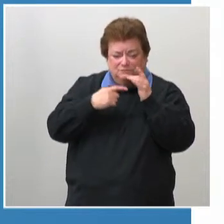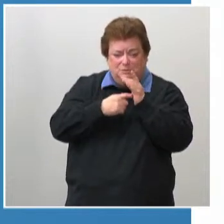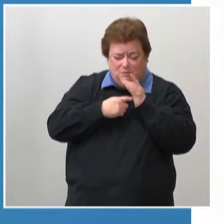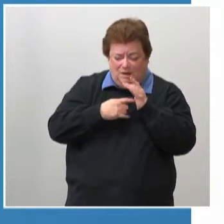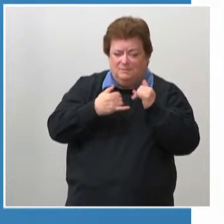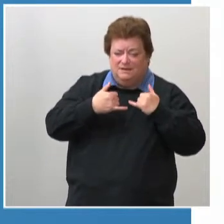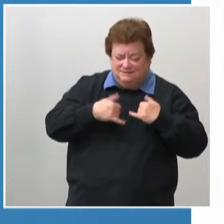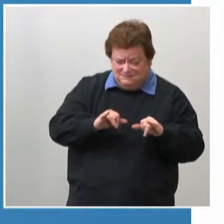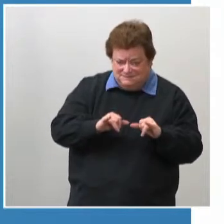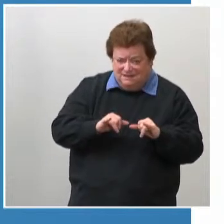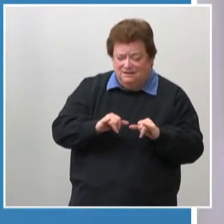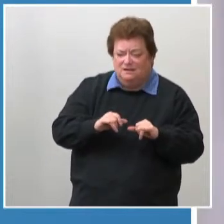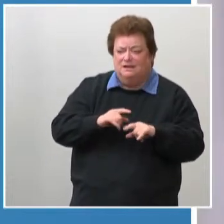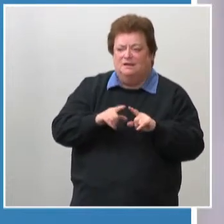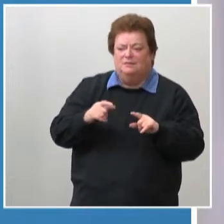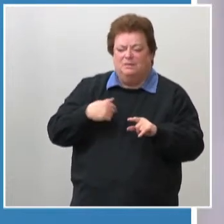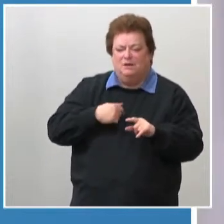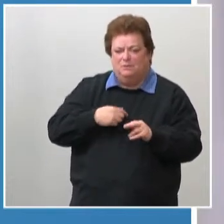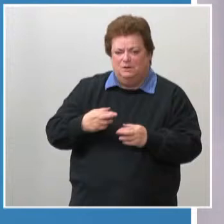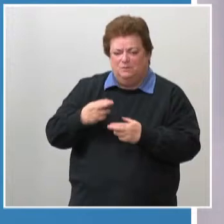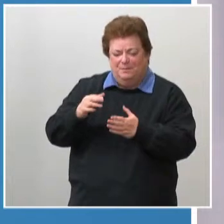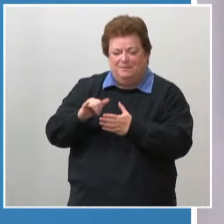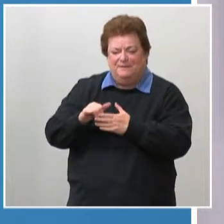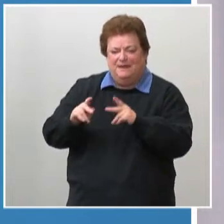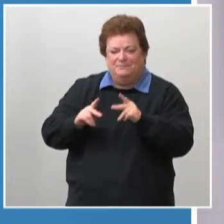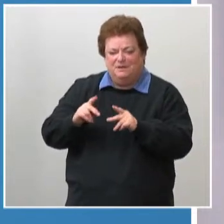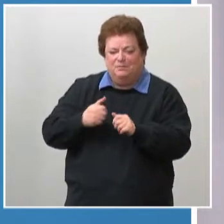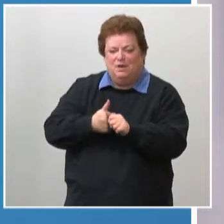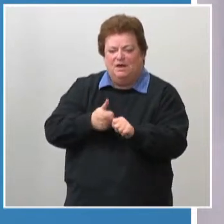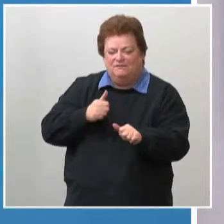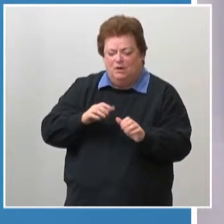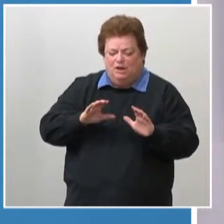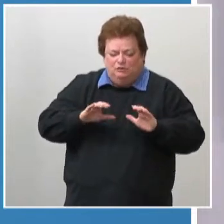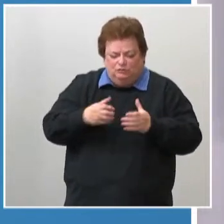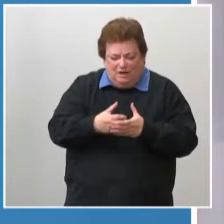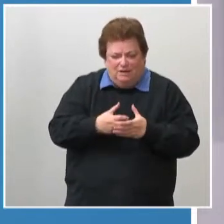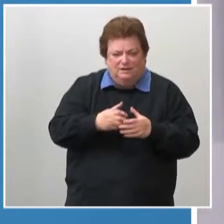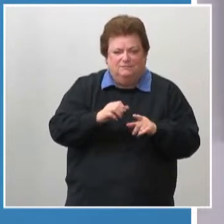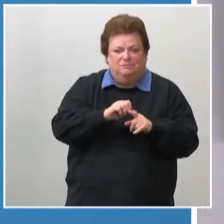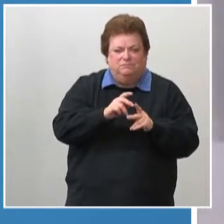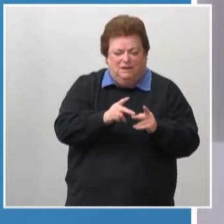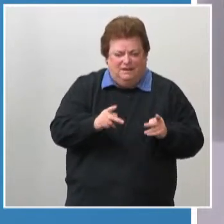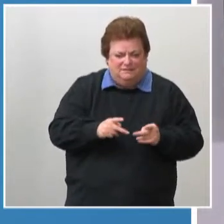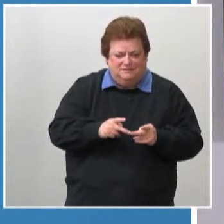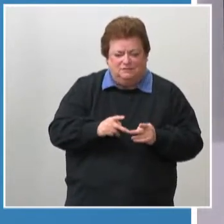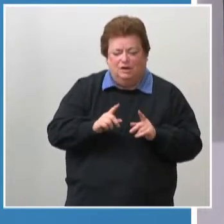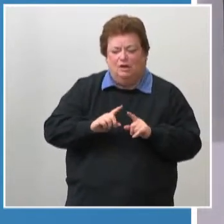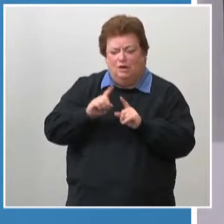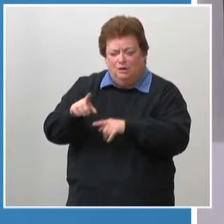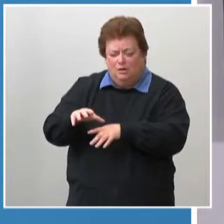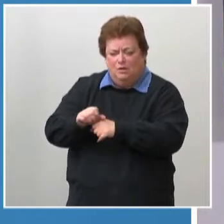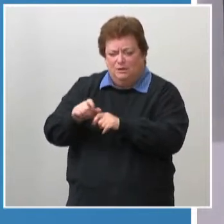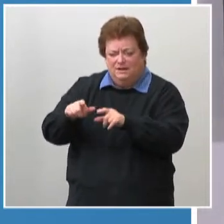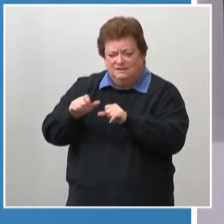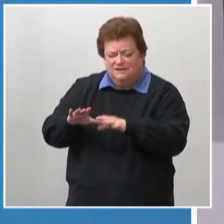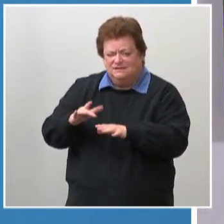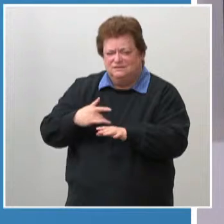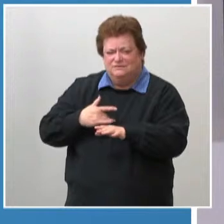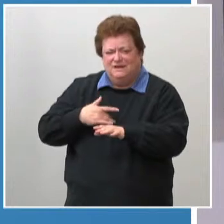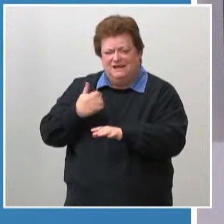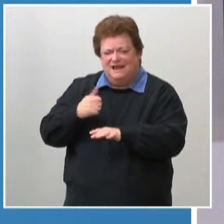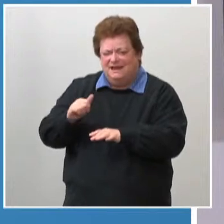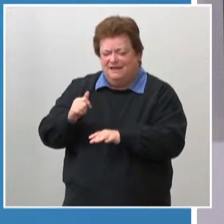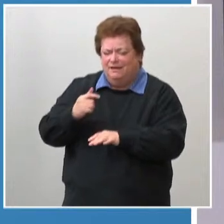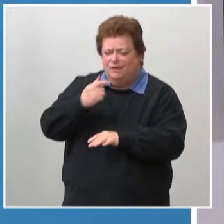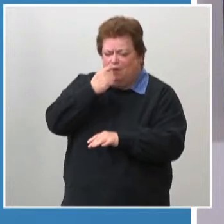effect, and we continue to recommend that residents avoid crowded situations, Get tested if you have cold, flu, or